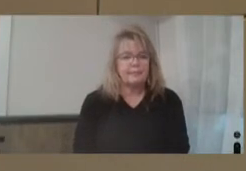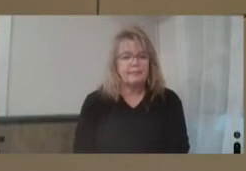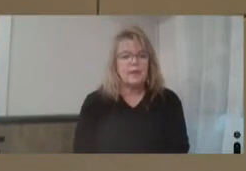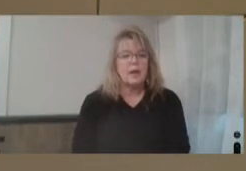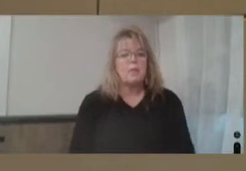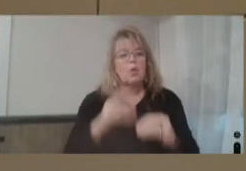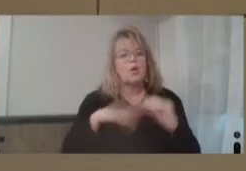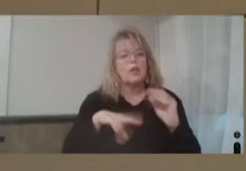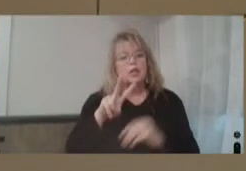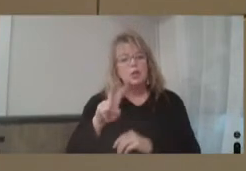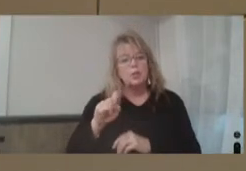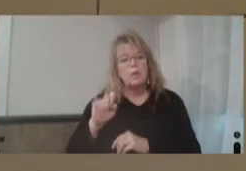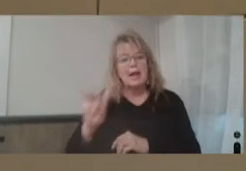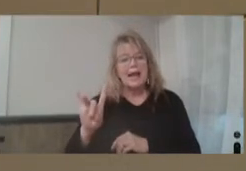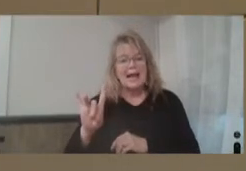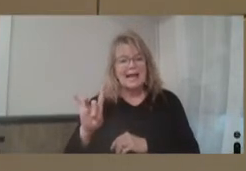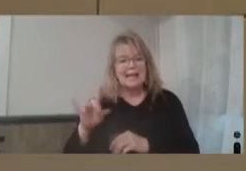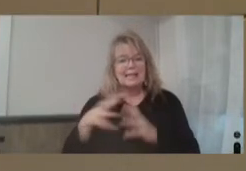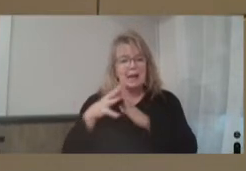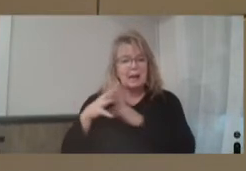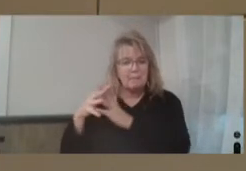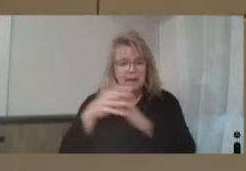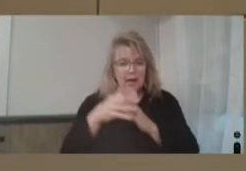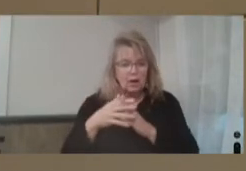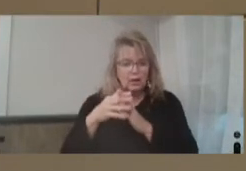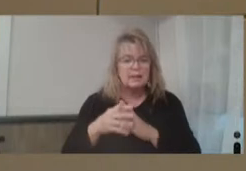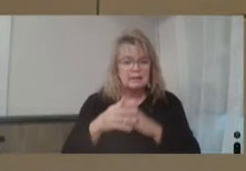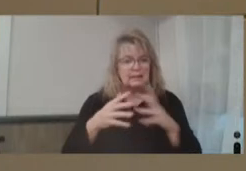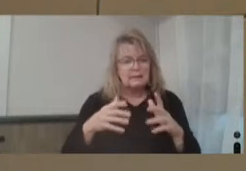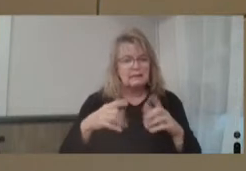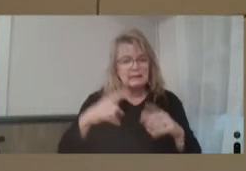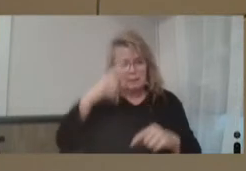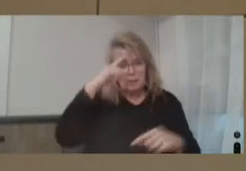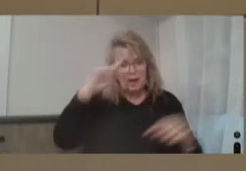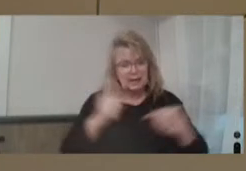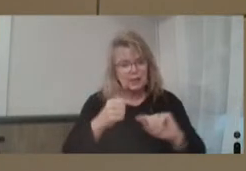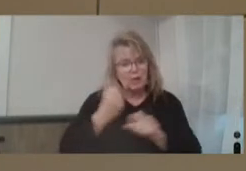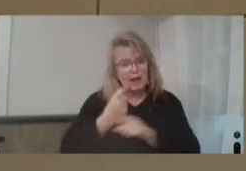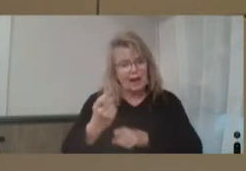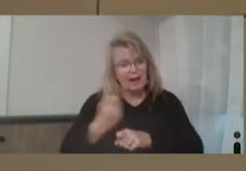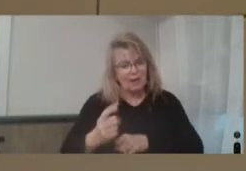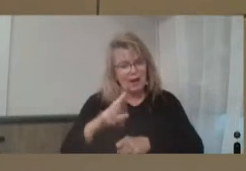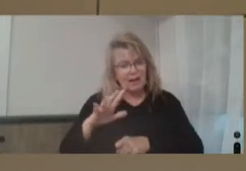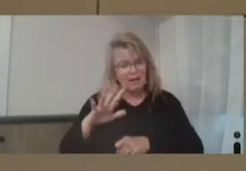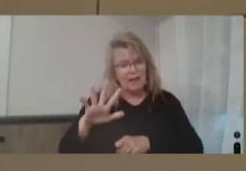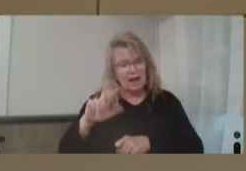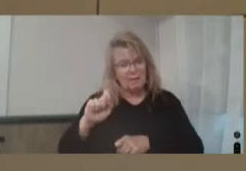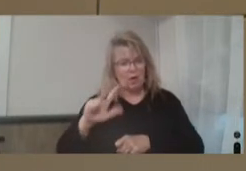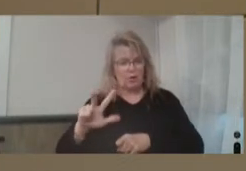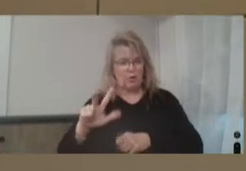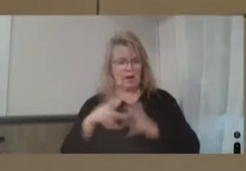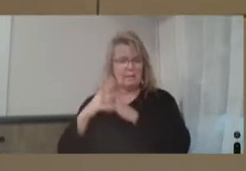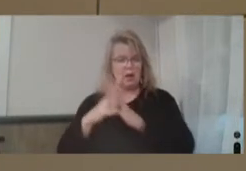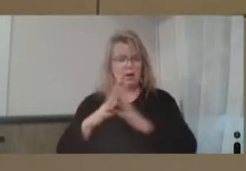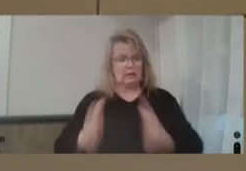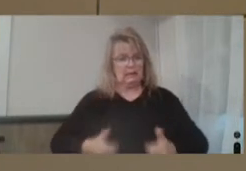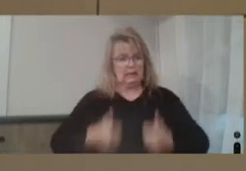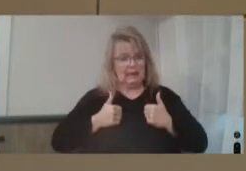2.8 Americans sustain a brain injury every year, and over 5.3 million Americans live with a